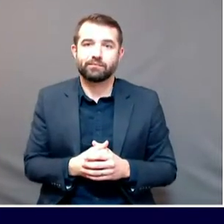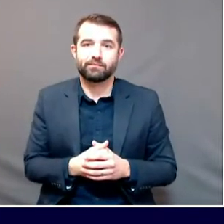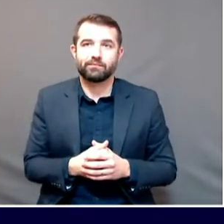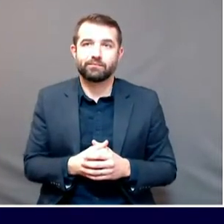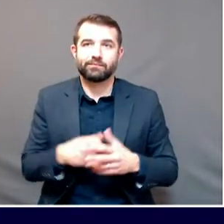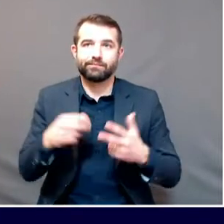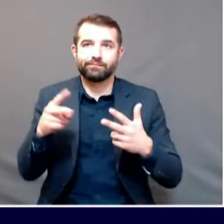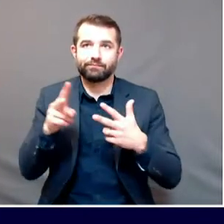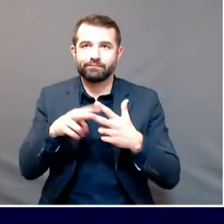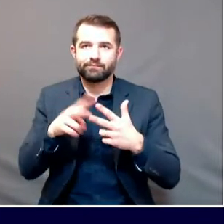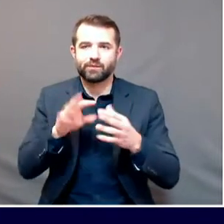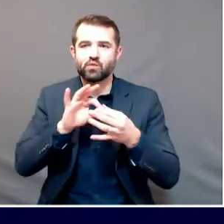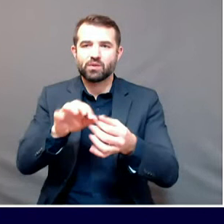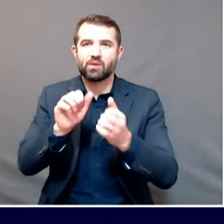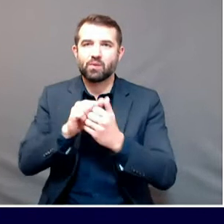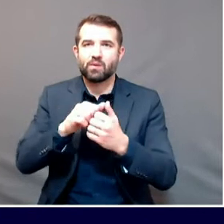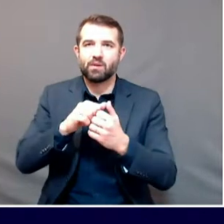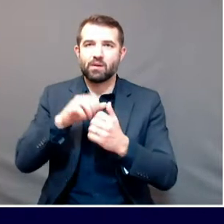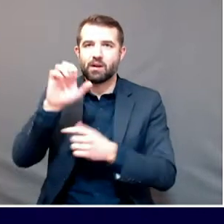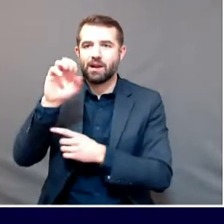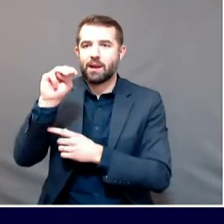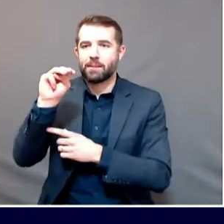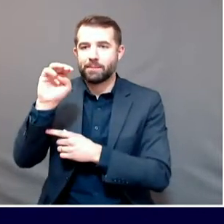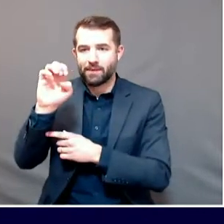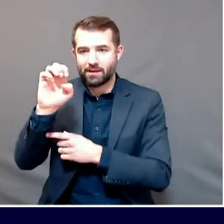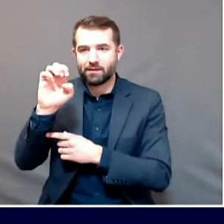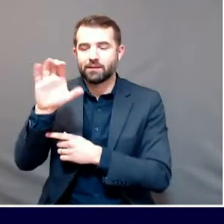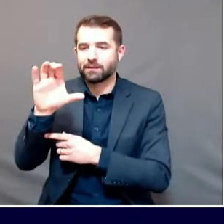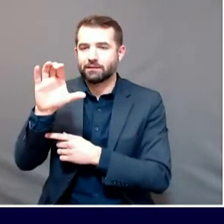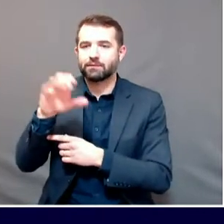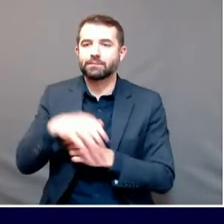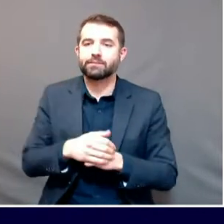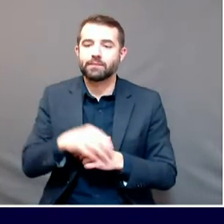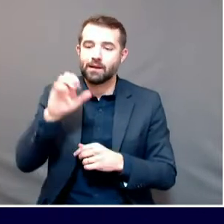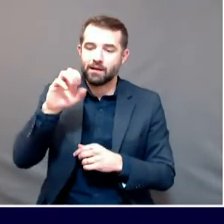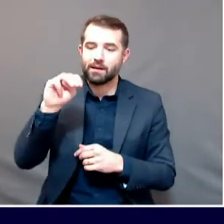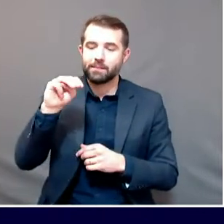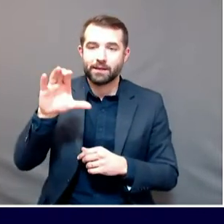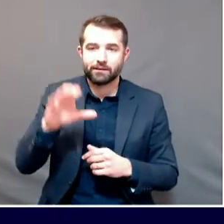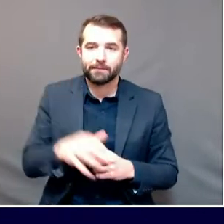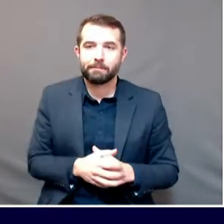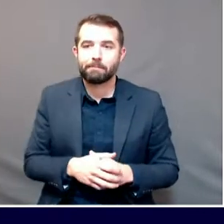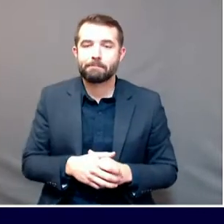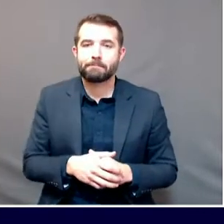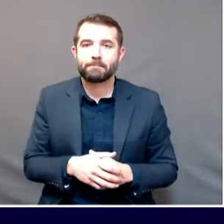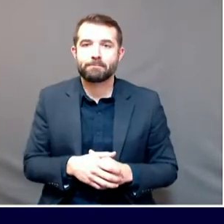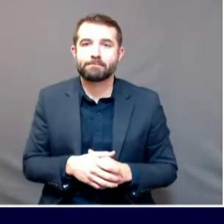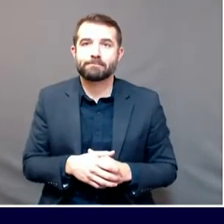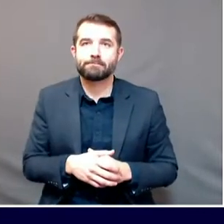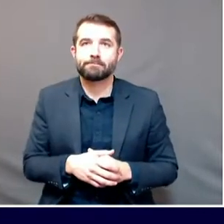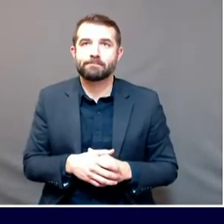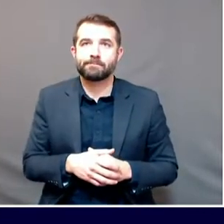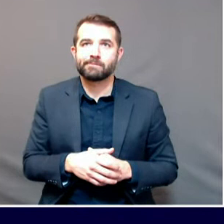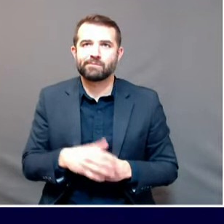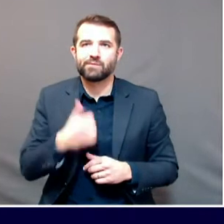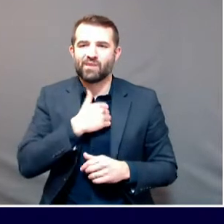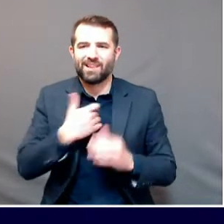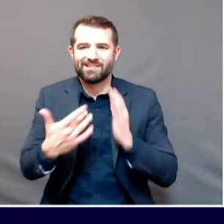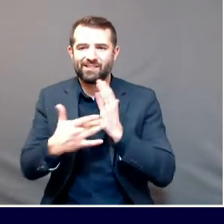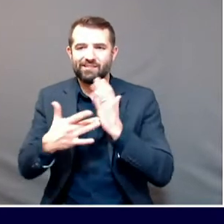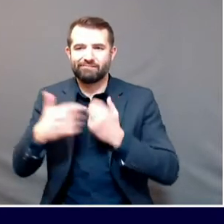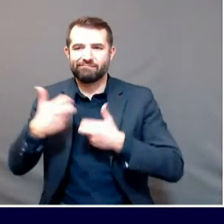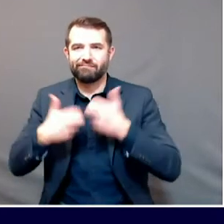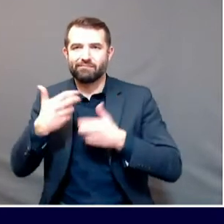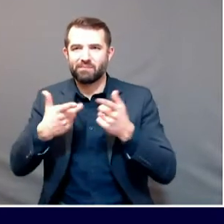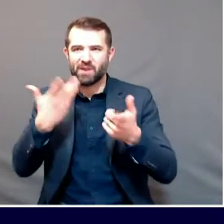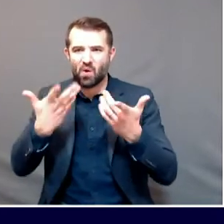MMC situation. One very brief. I was dealing with a technical issue. So if you said the actual number